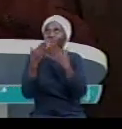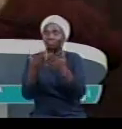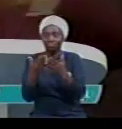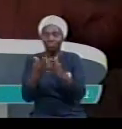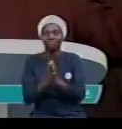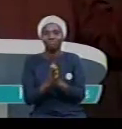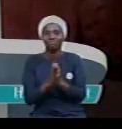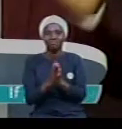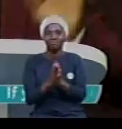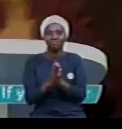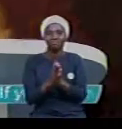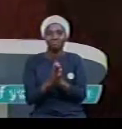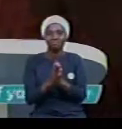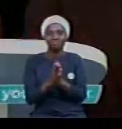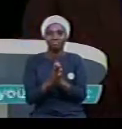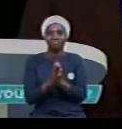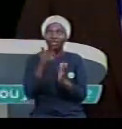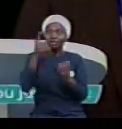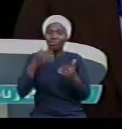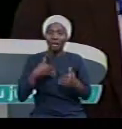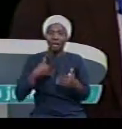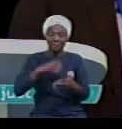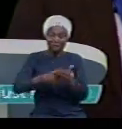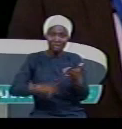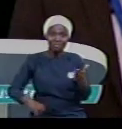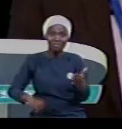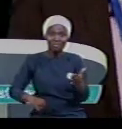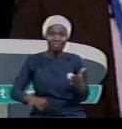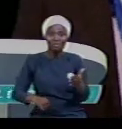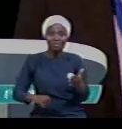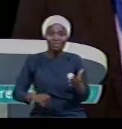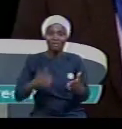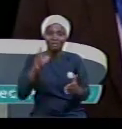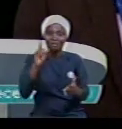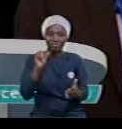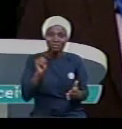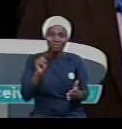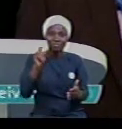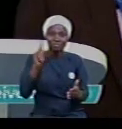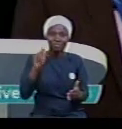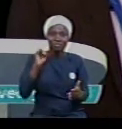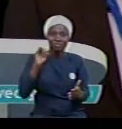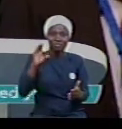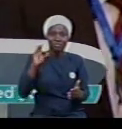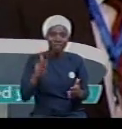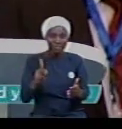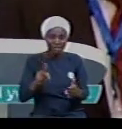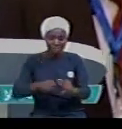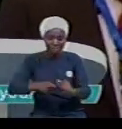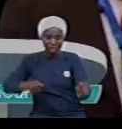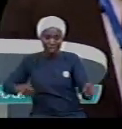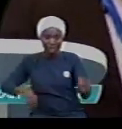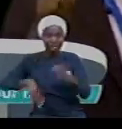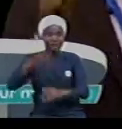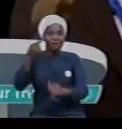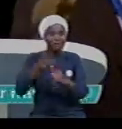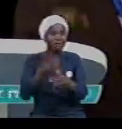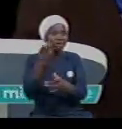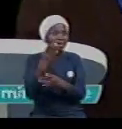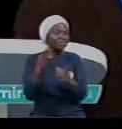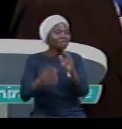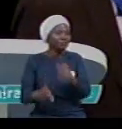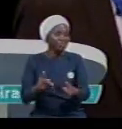You have taken walking stick from people. You have raised the weak up. How wonderful thou